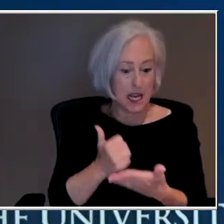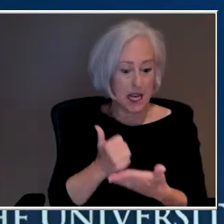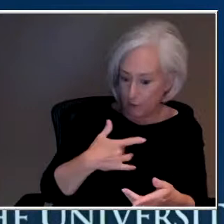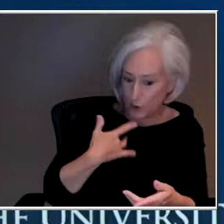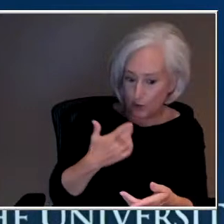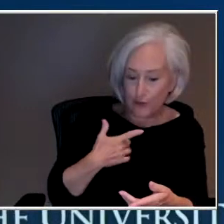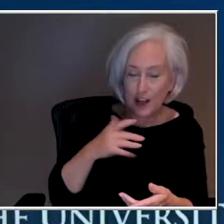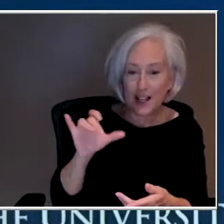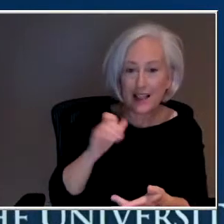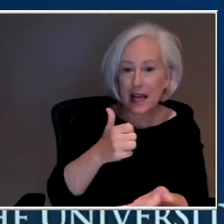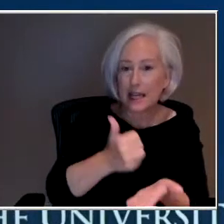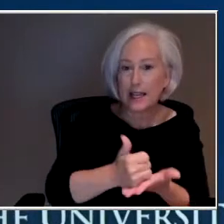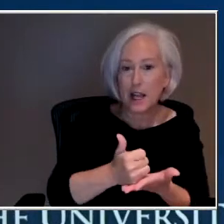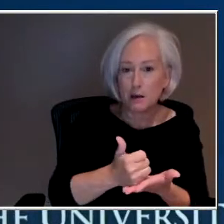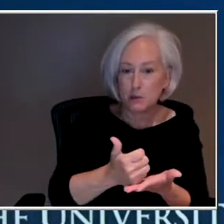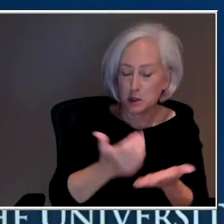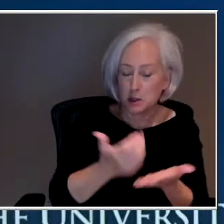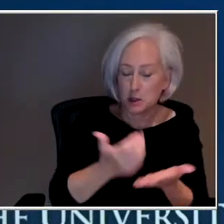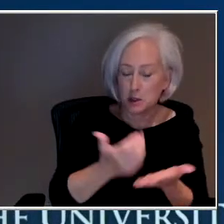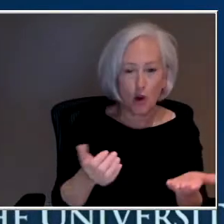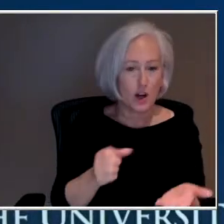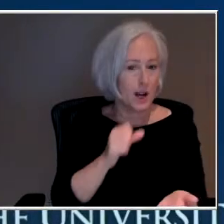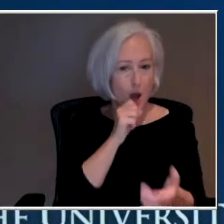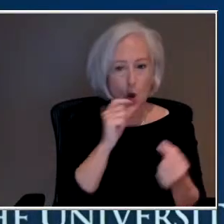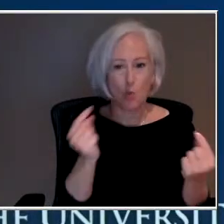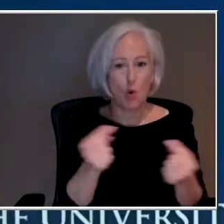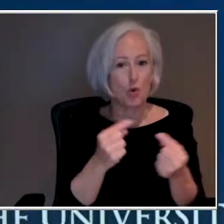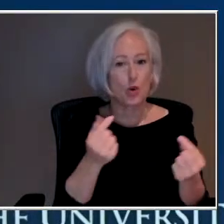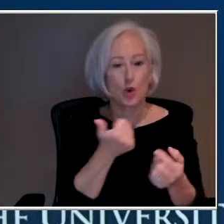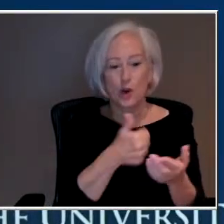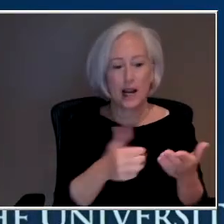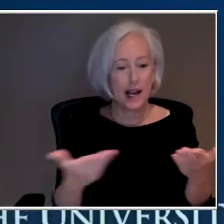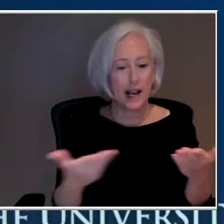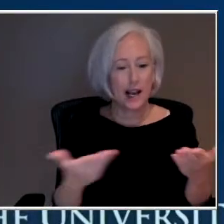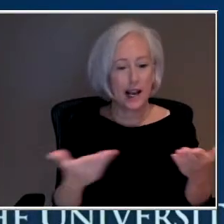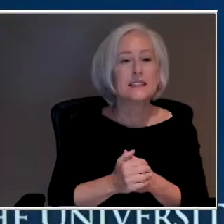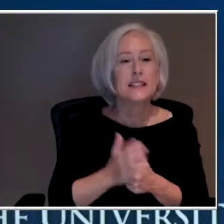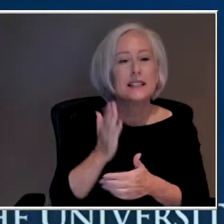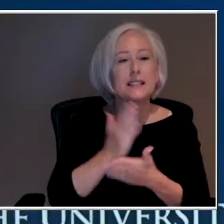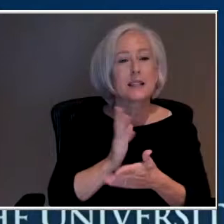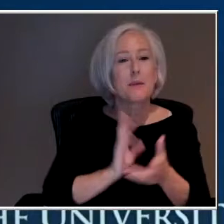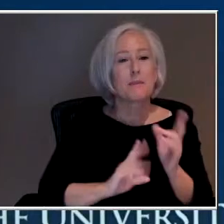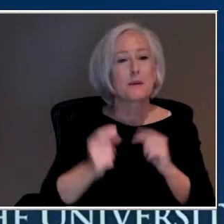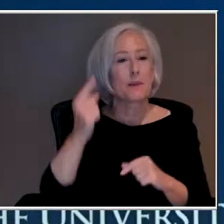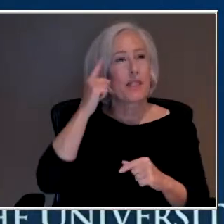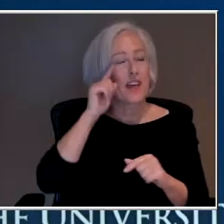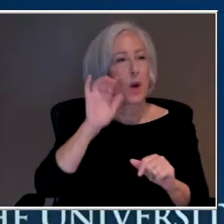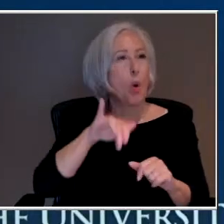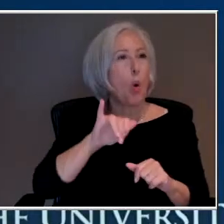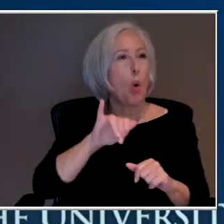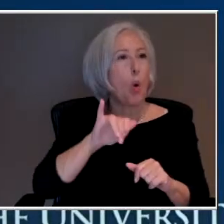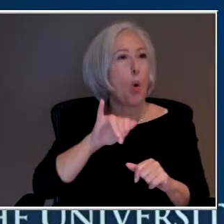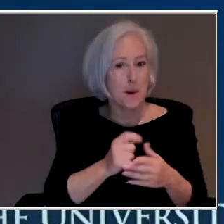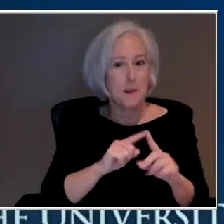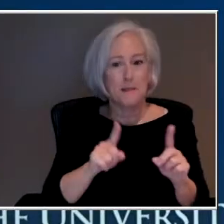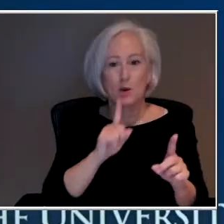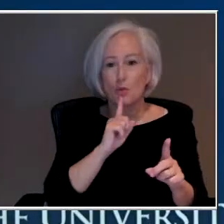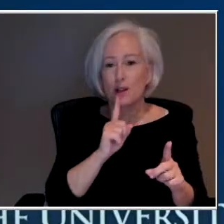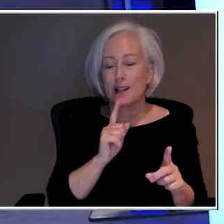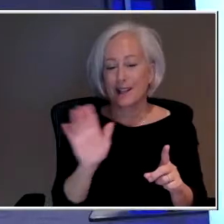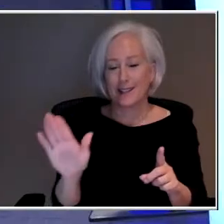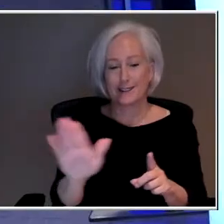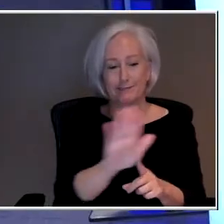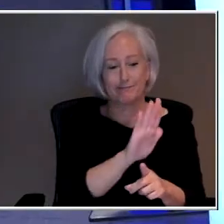you, go for it. It won't hurt anything. I think some people feel like it's helpful, some don't. It's just more what feels comfortable for you.